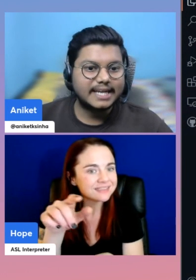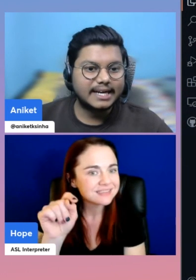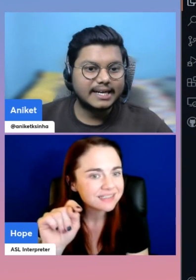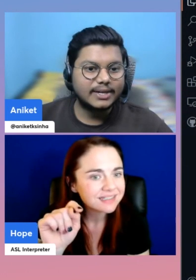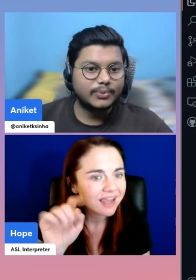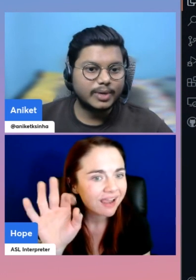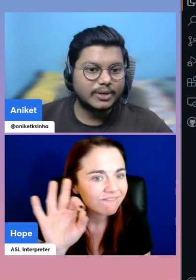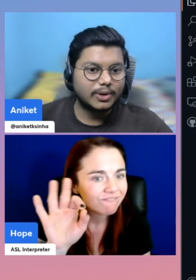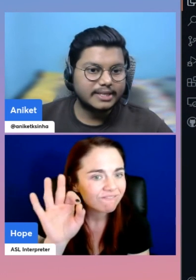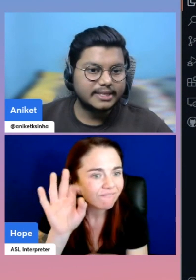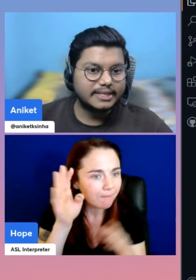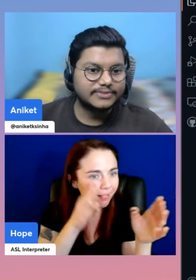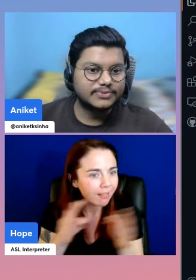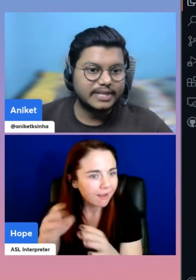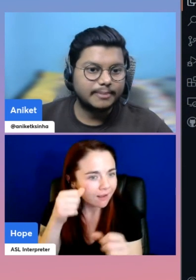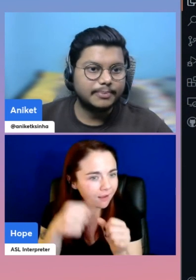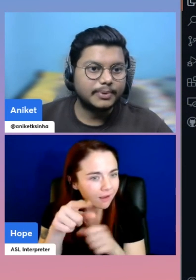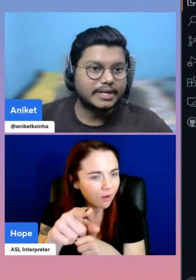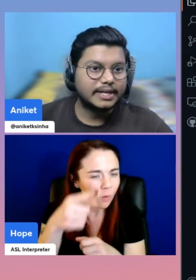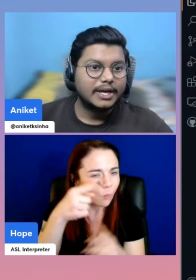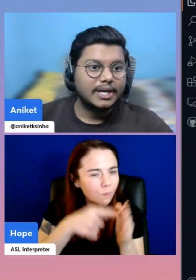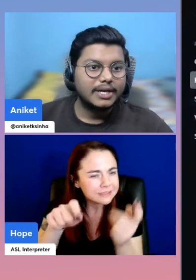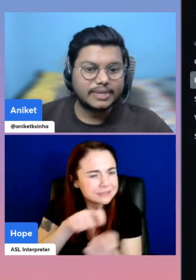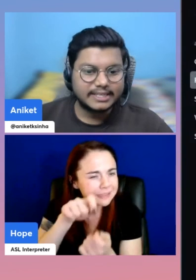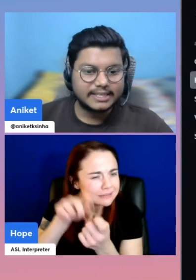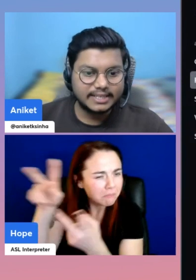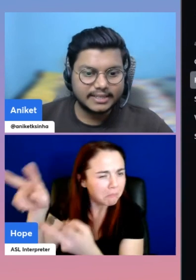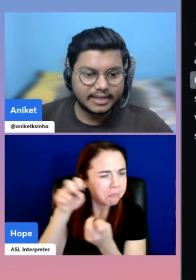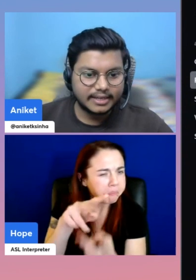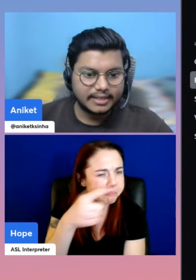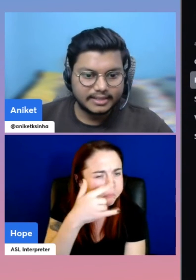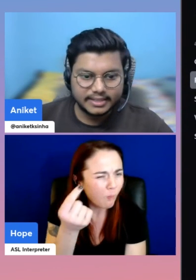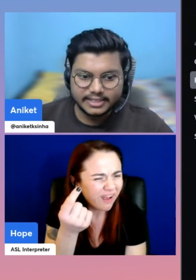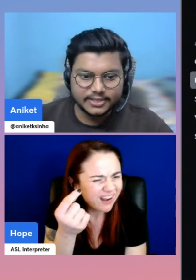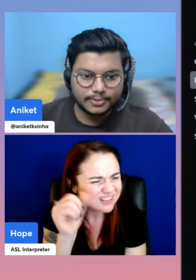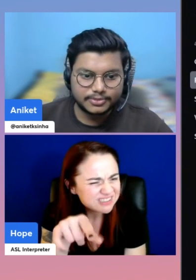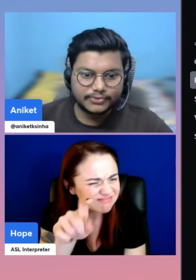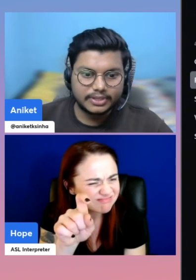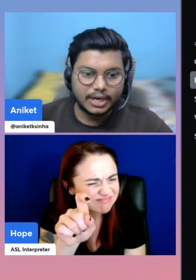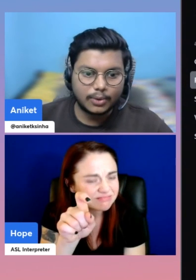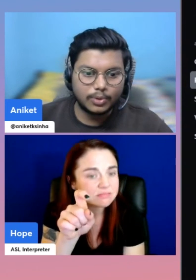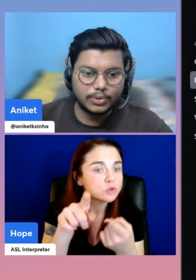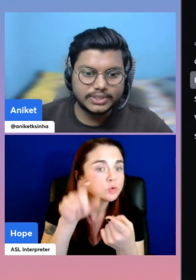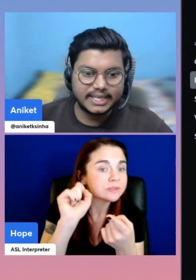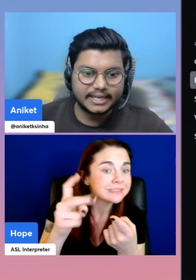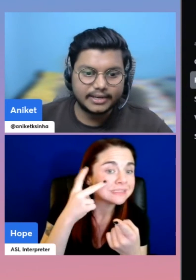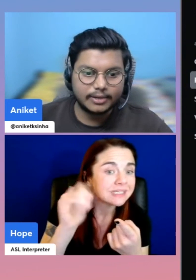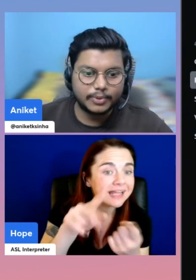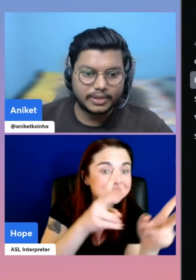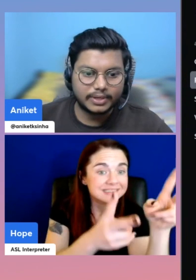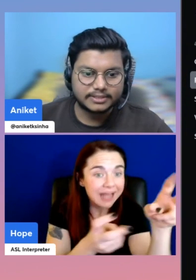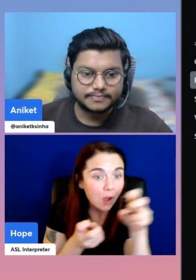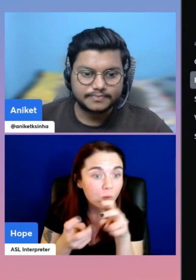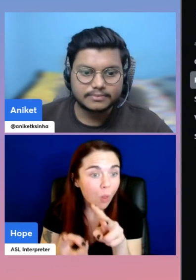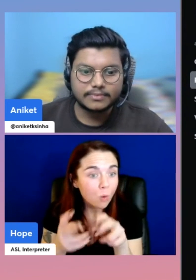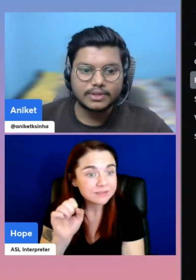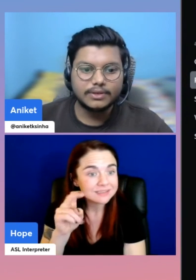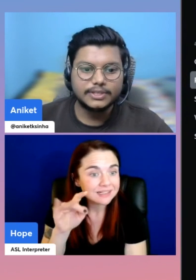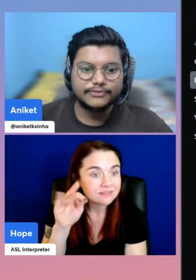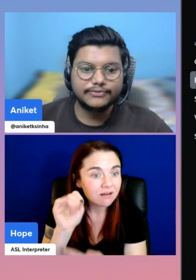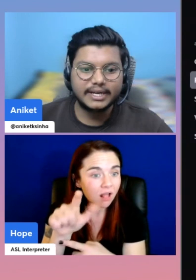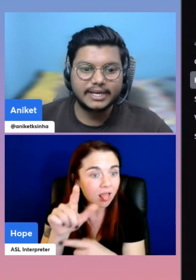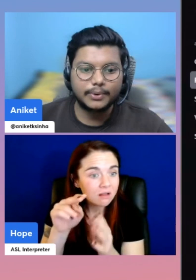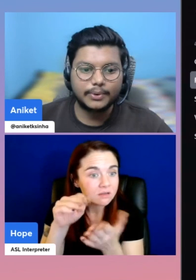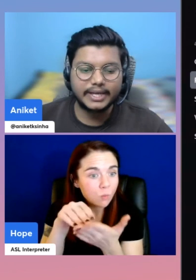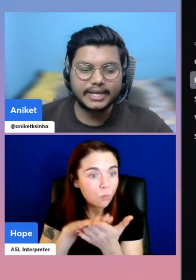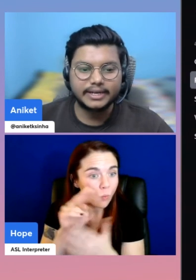what exactly or what all the things which we are importing? So you can see in the run, there is an option for download Sentinel mocks. So